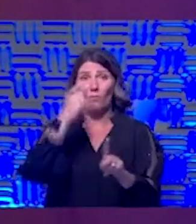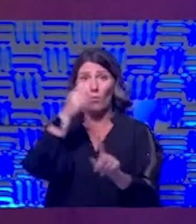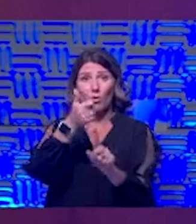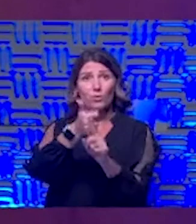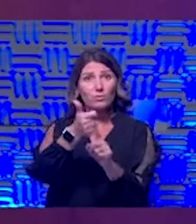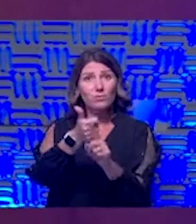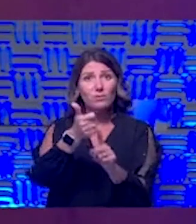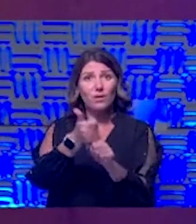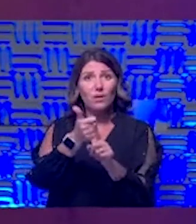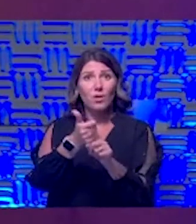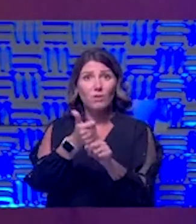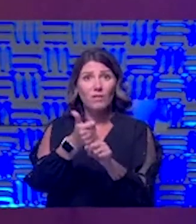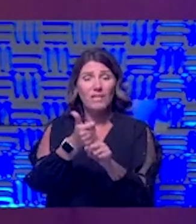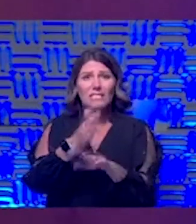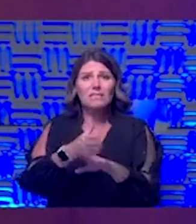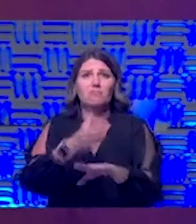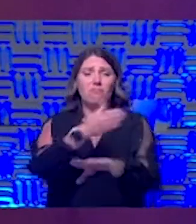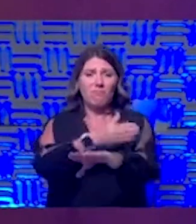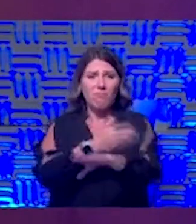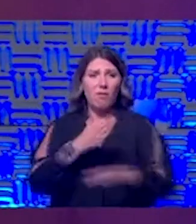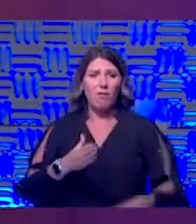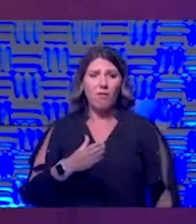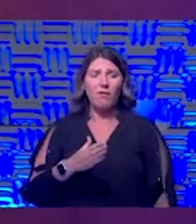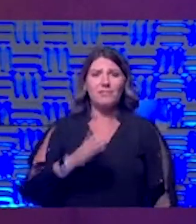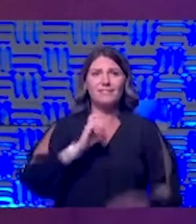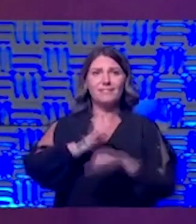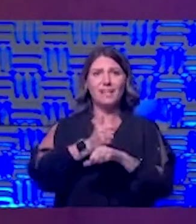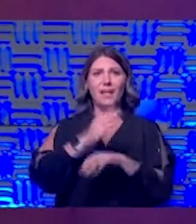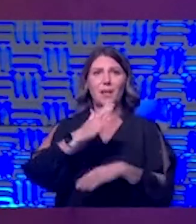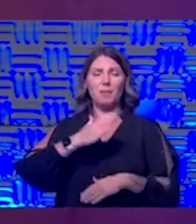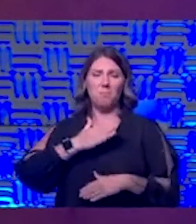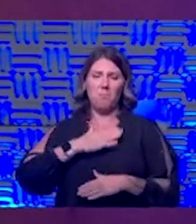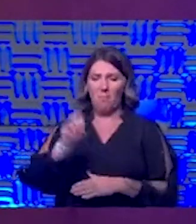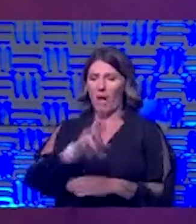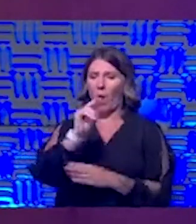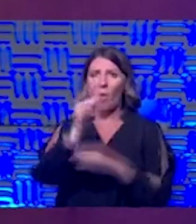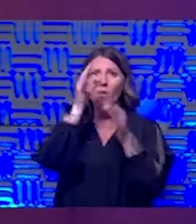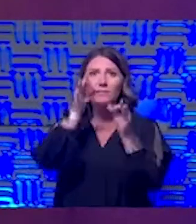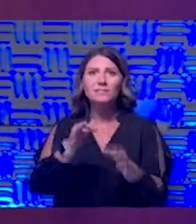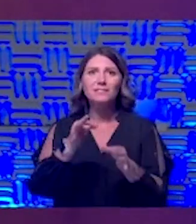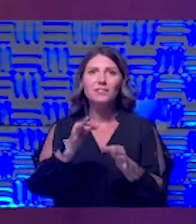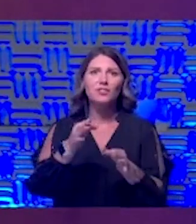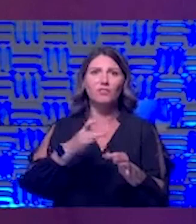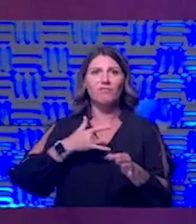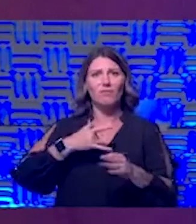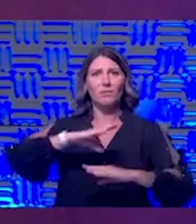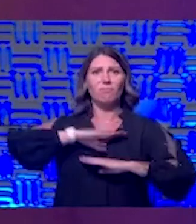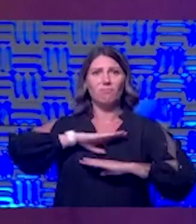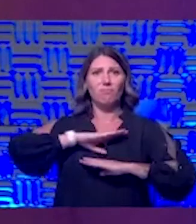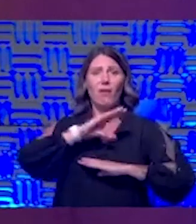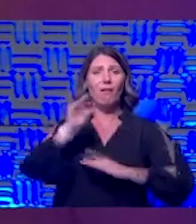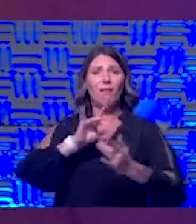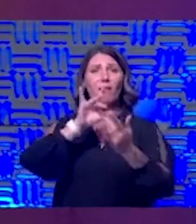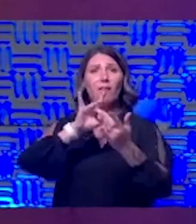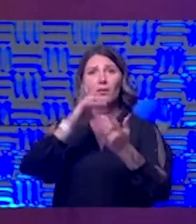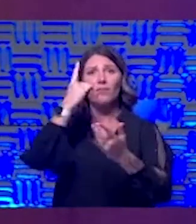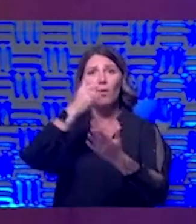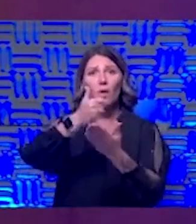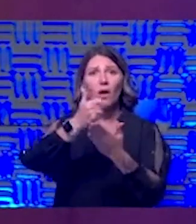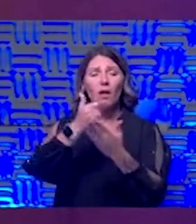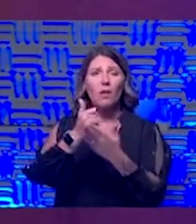really build that resilience by owning your own decisions and reaching out for help. And as Dr. Craig